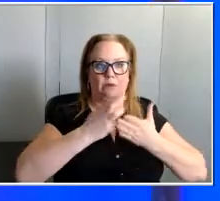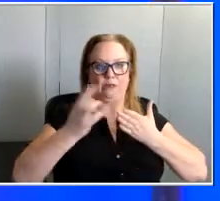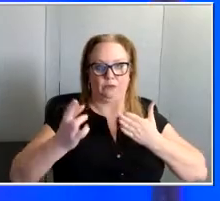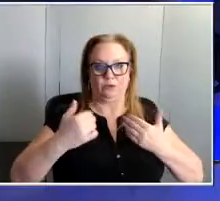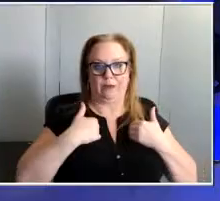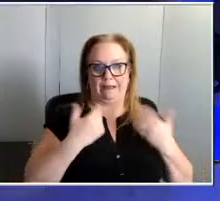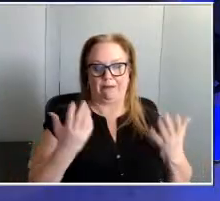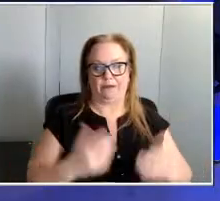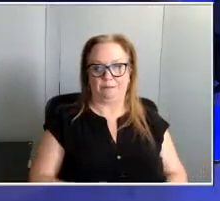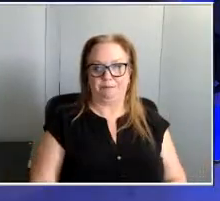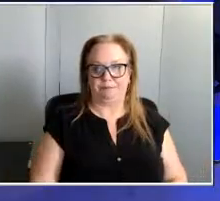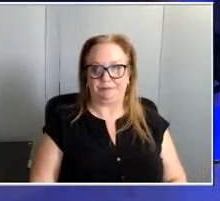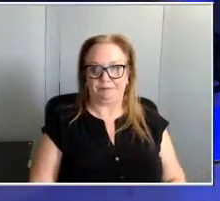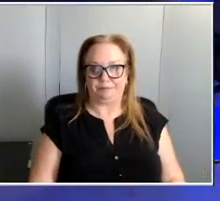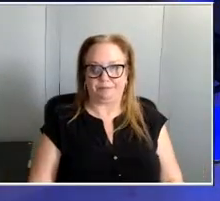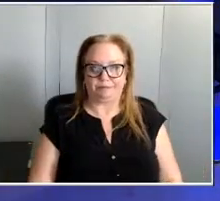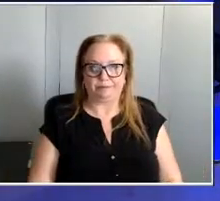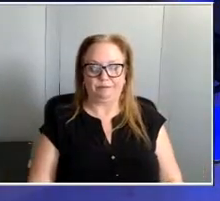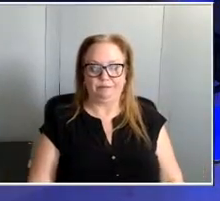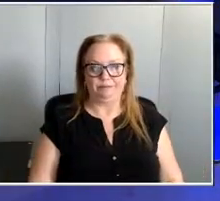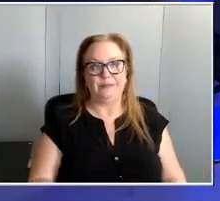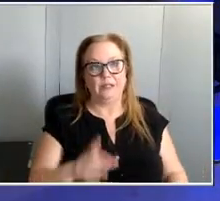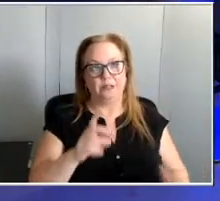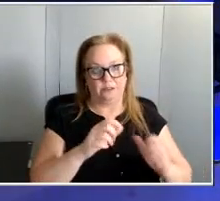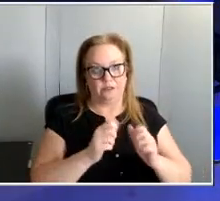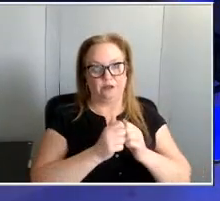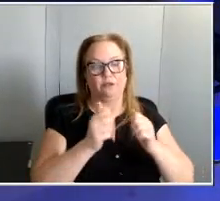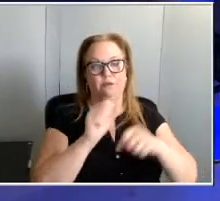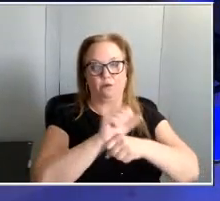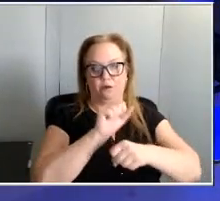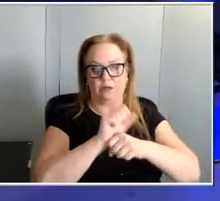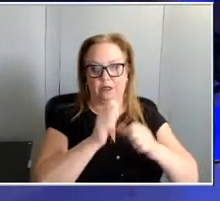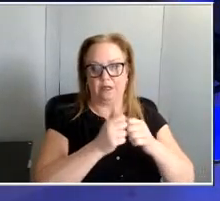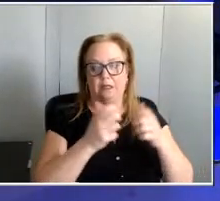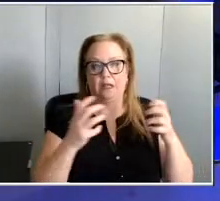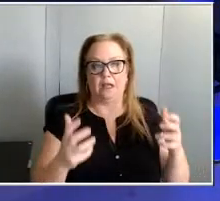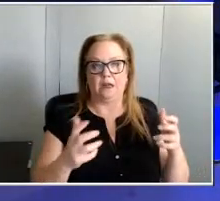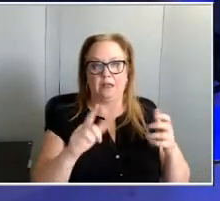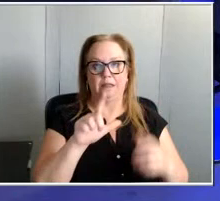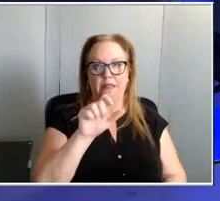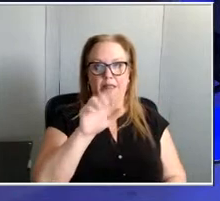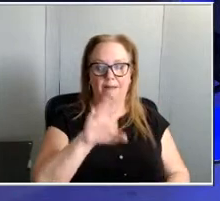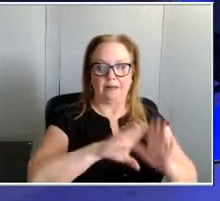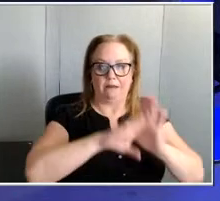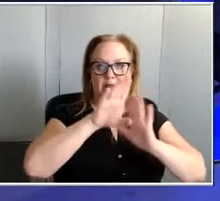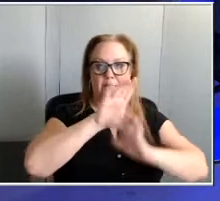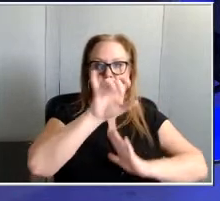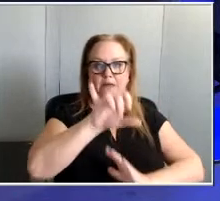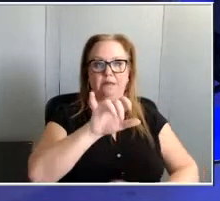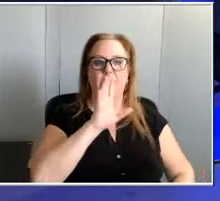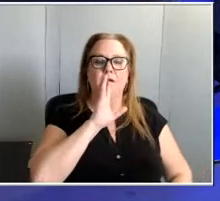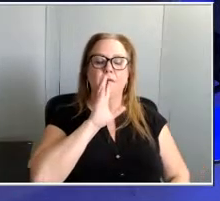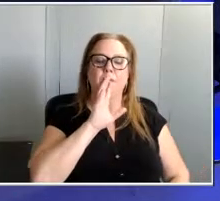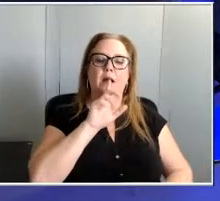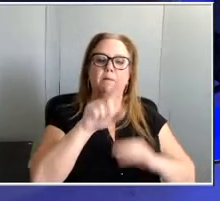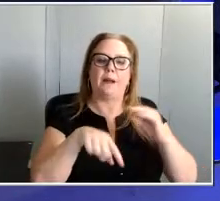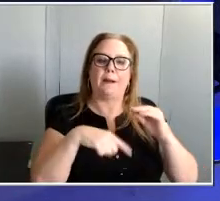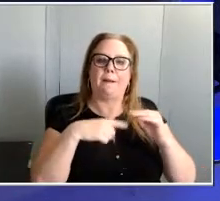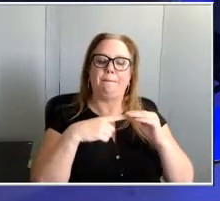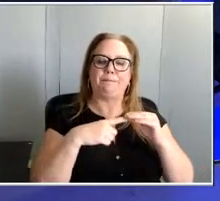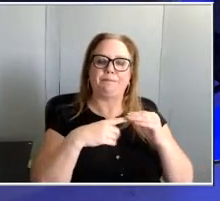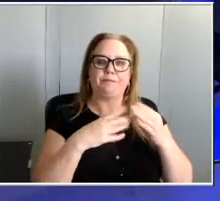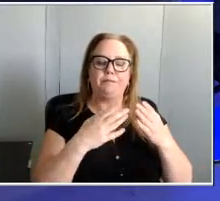here. So Bob, you've spent a lot of time working in the CARE Collaborative and helping develop it as well. Talk to us, Dr. Mosier, a little bit about some of the things that have